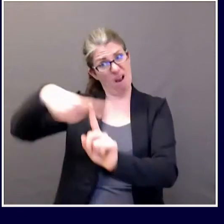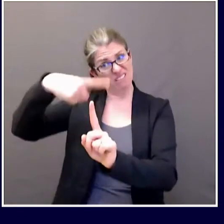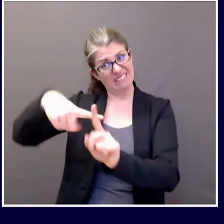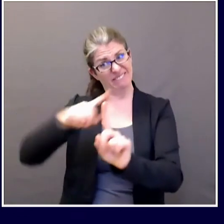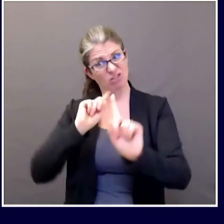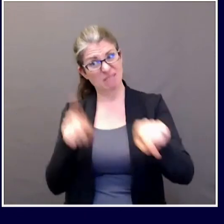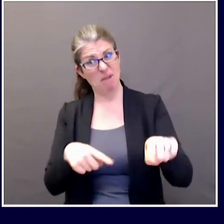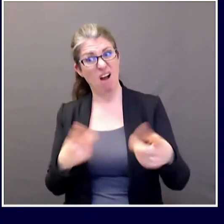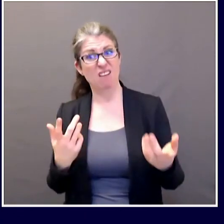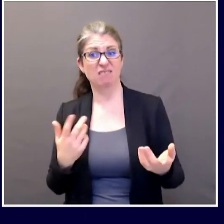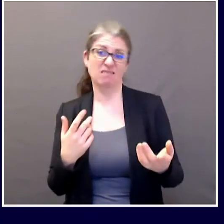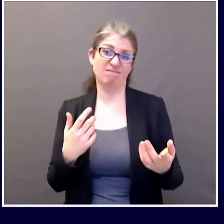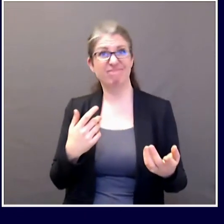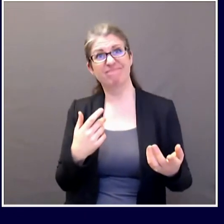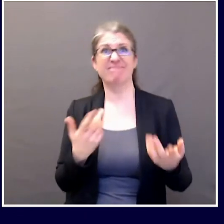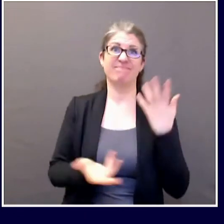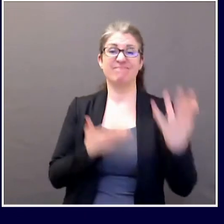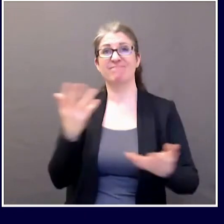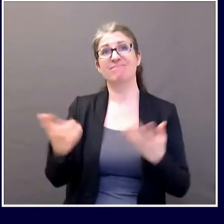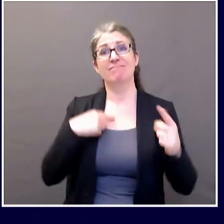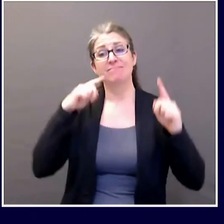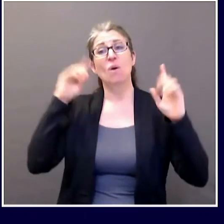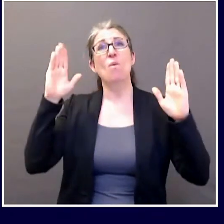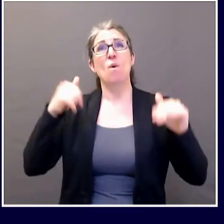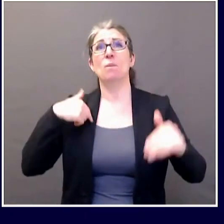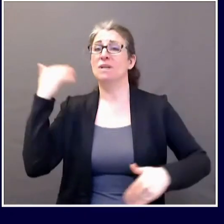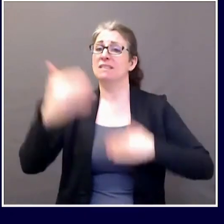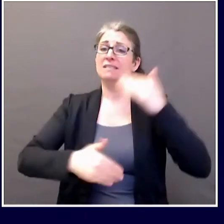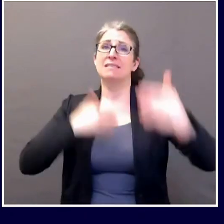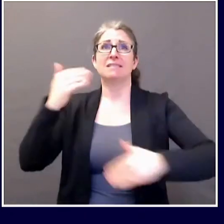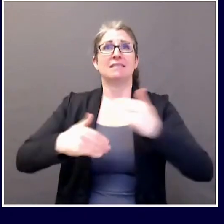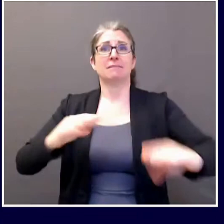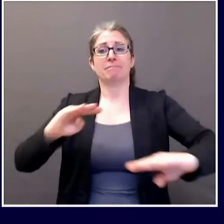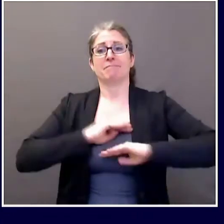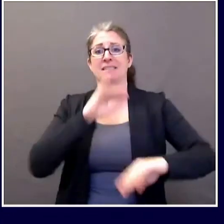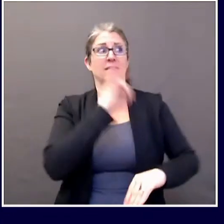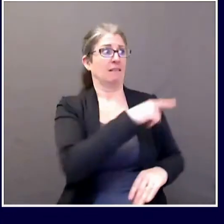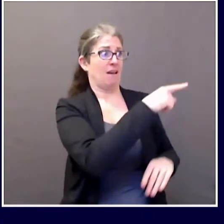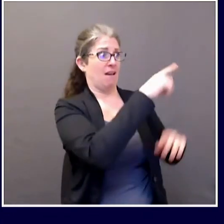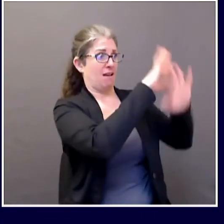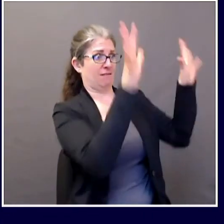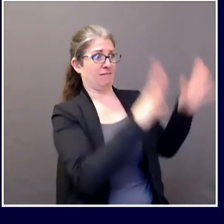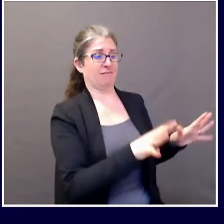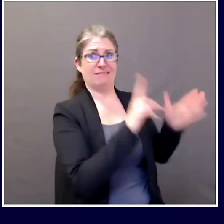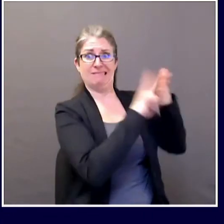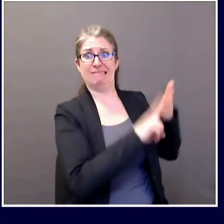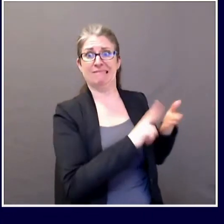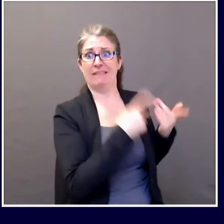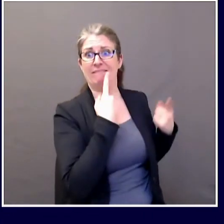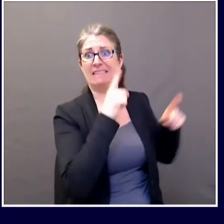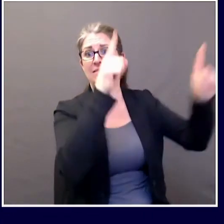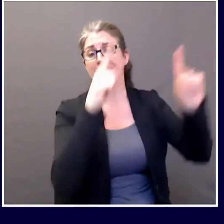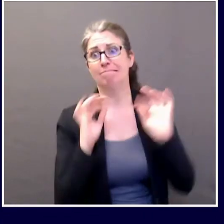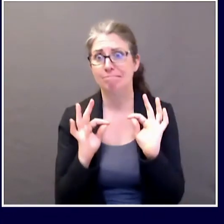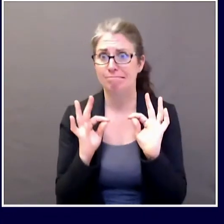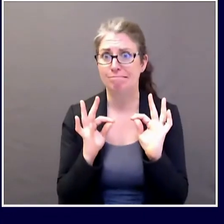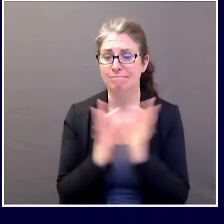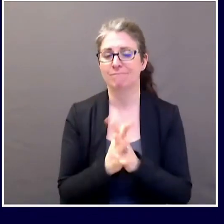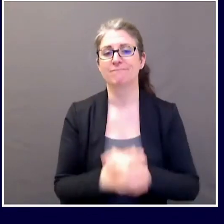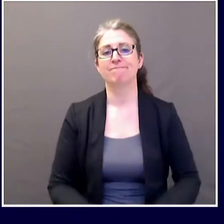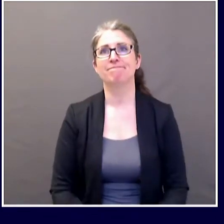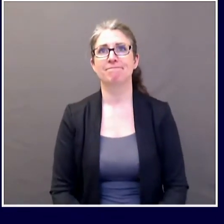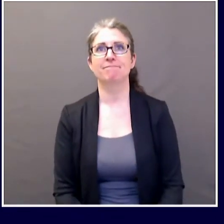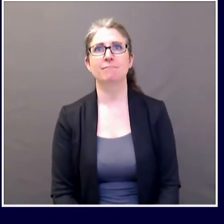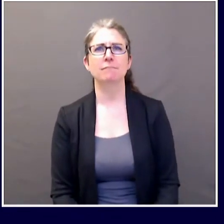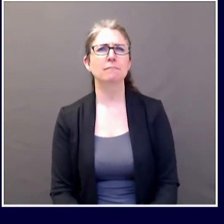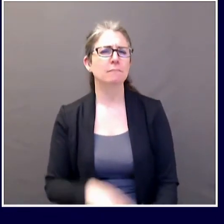vaccine, and I hope that we can satisfy that demand as quickly as possible. Right. And then one final question here. With the